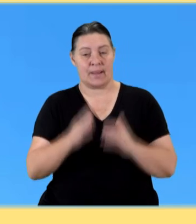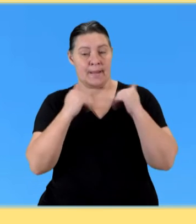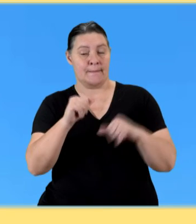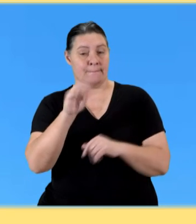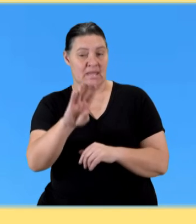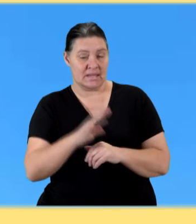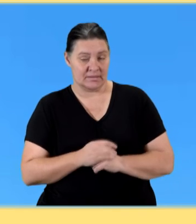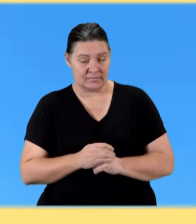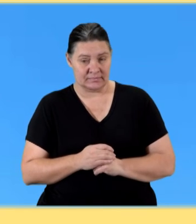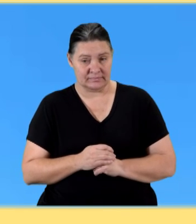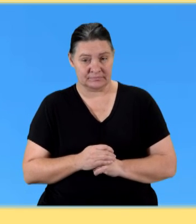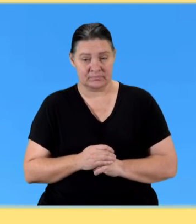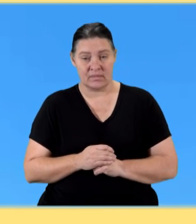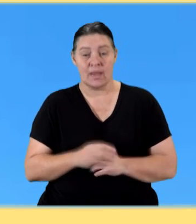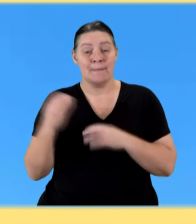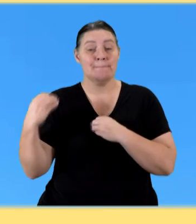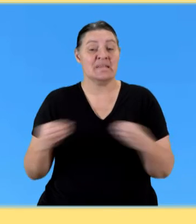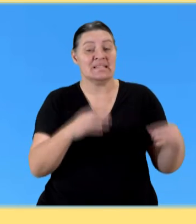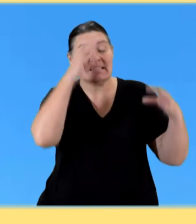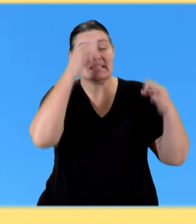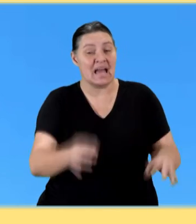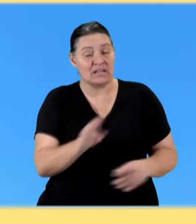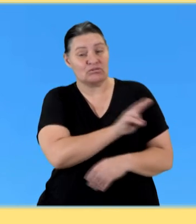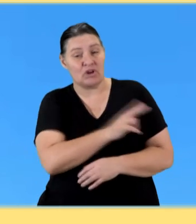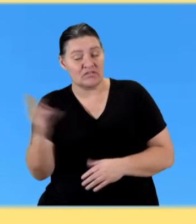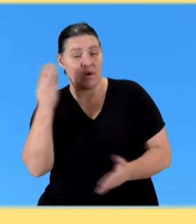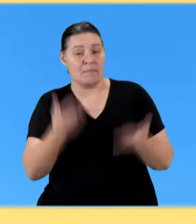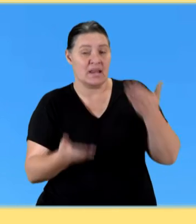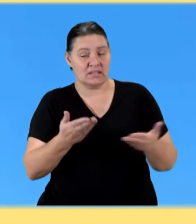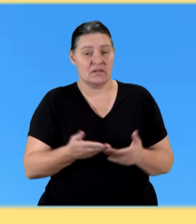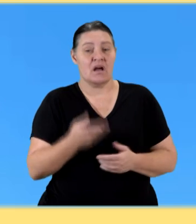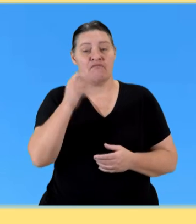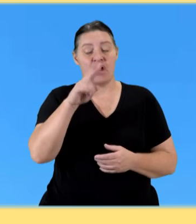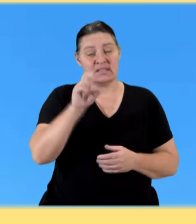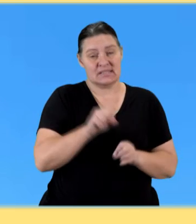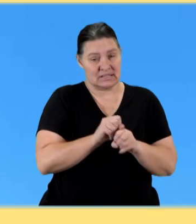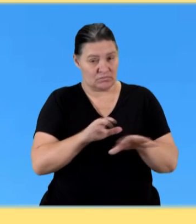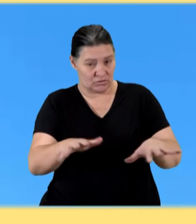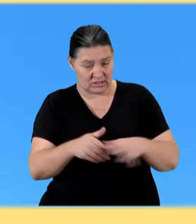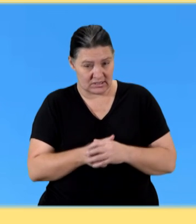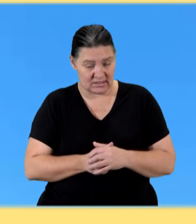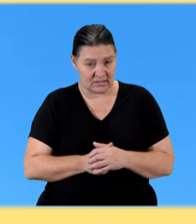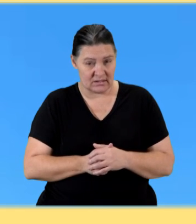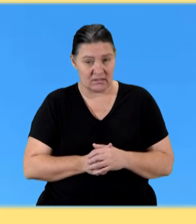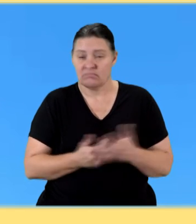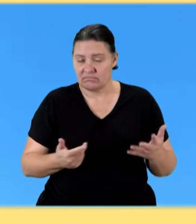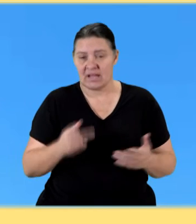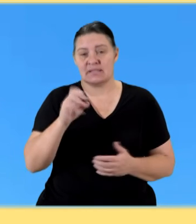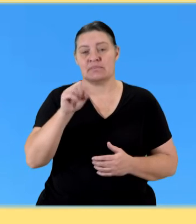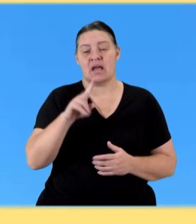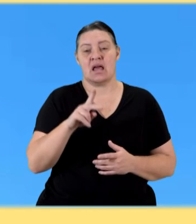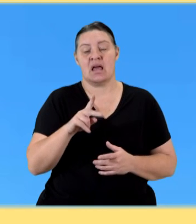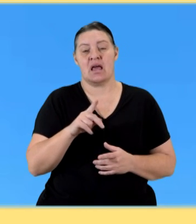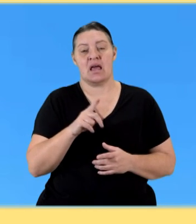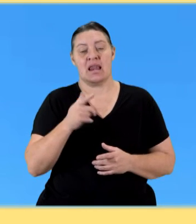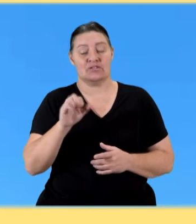Let's go to B. The business decided to transfer the balance of France distributors to the debtors